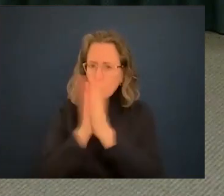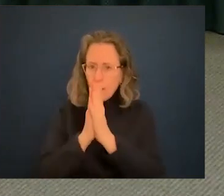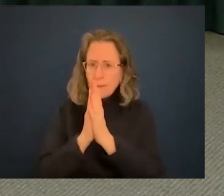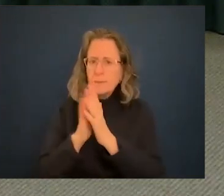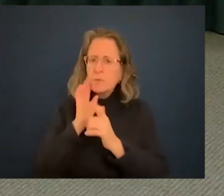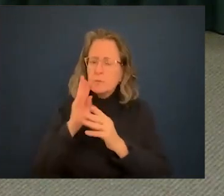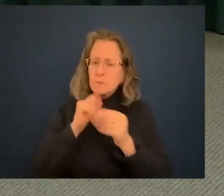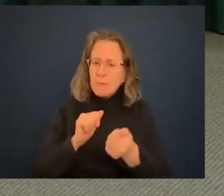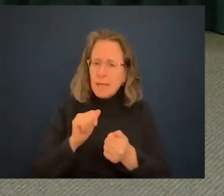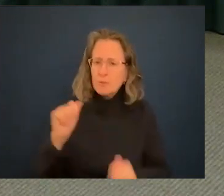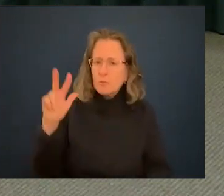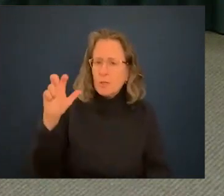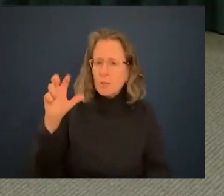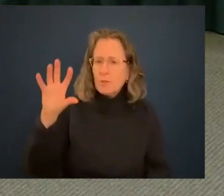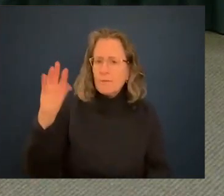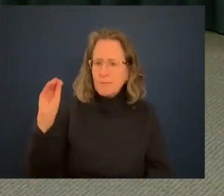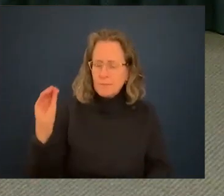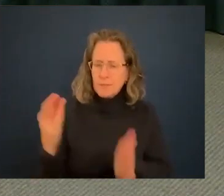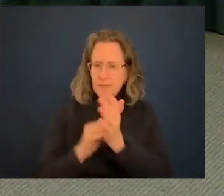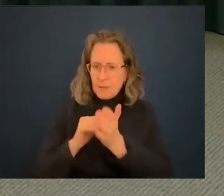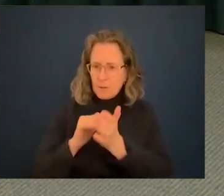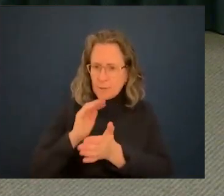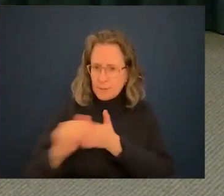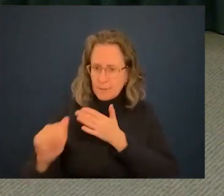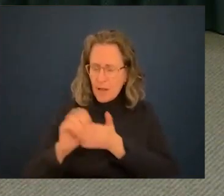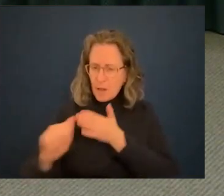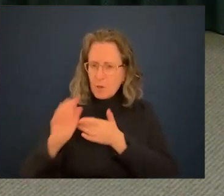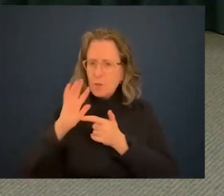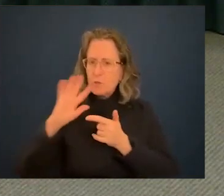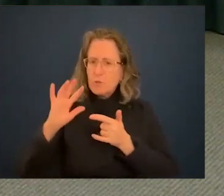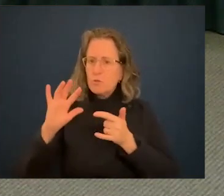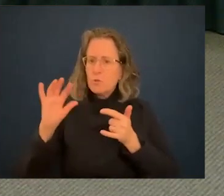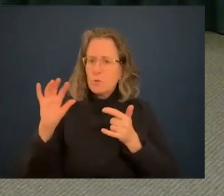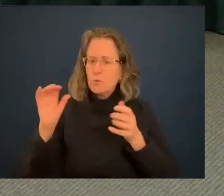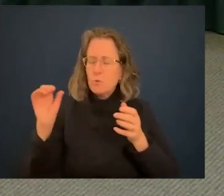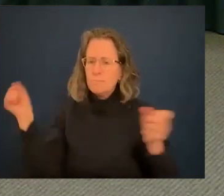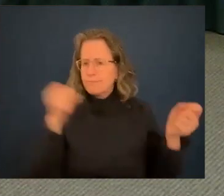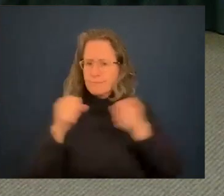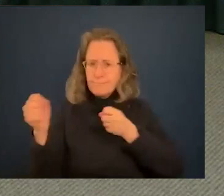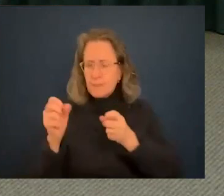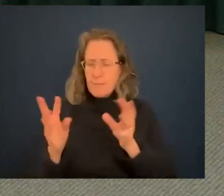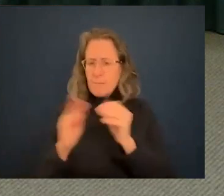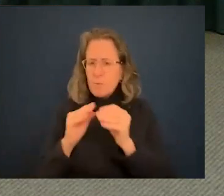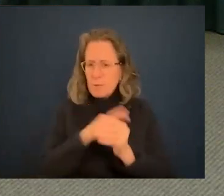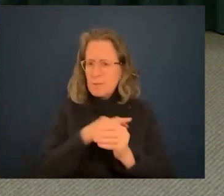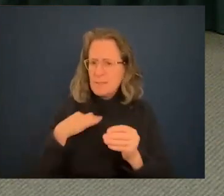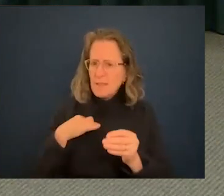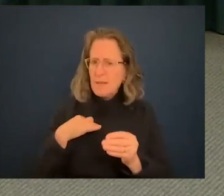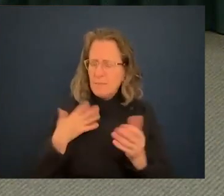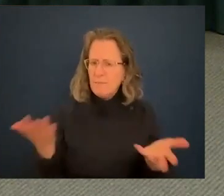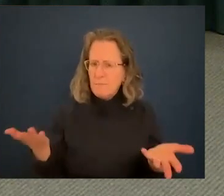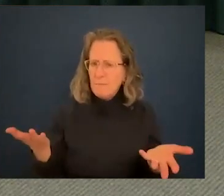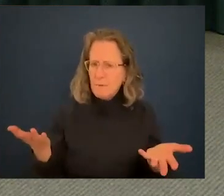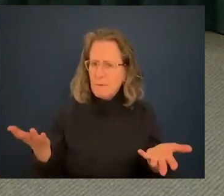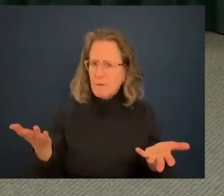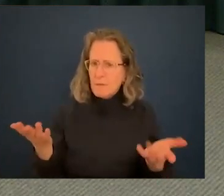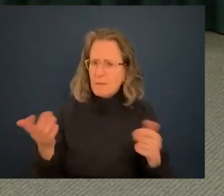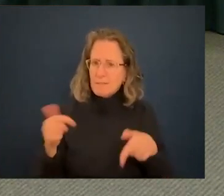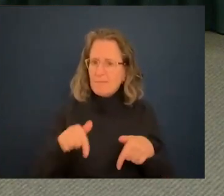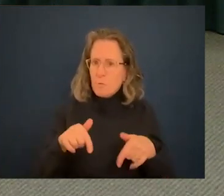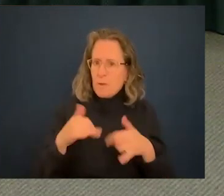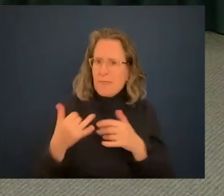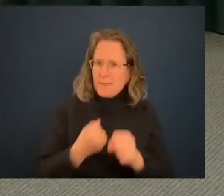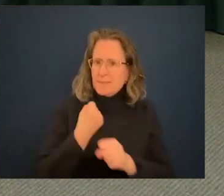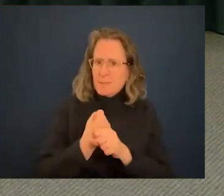and the chief talked about getting these people on staff by June one would think that you have town meeting